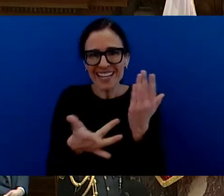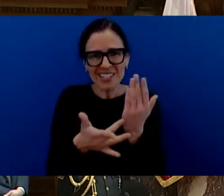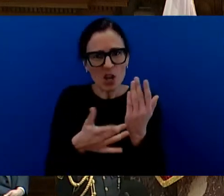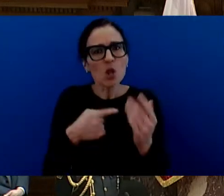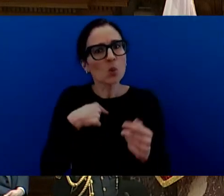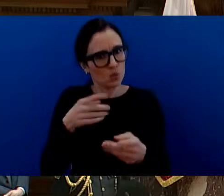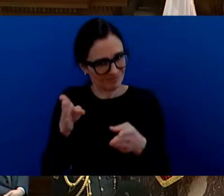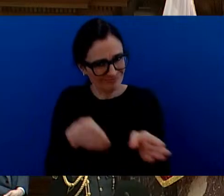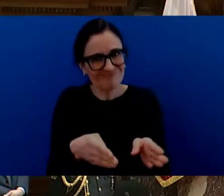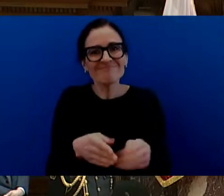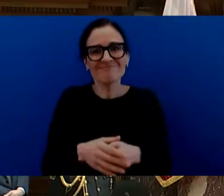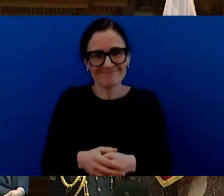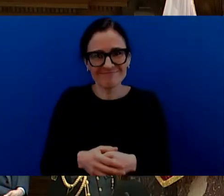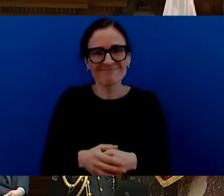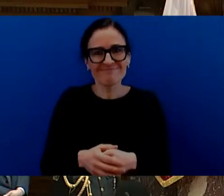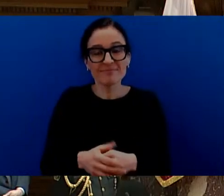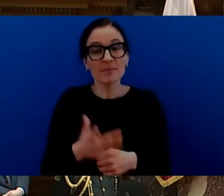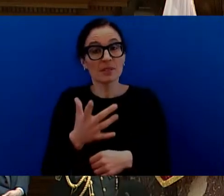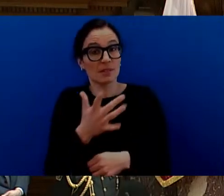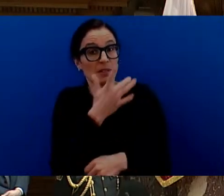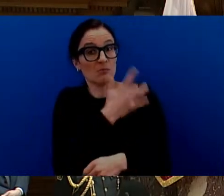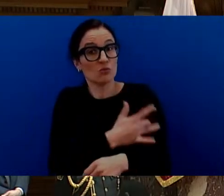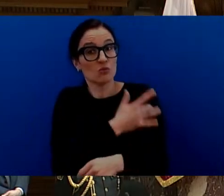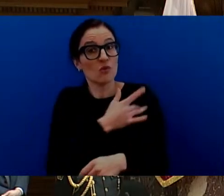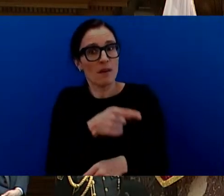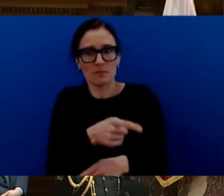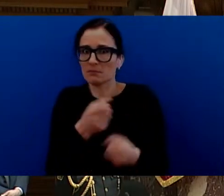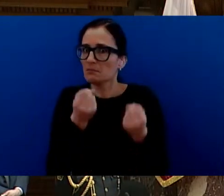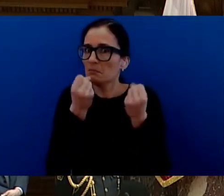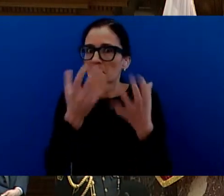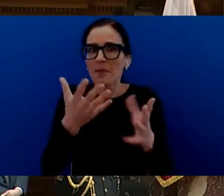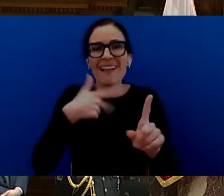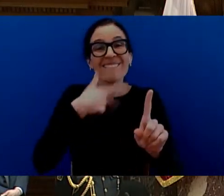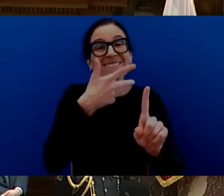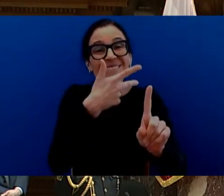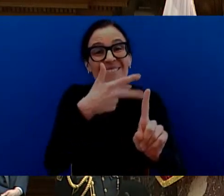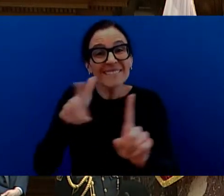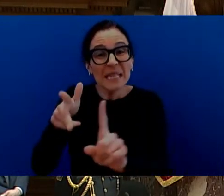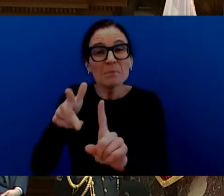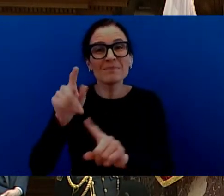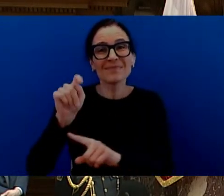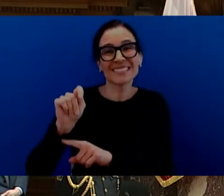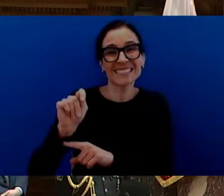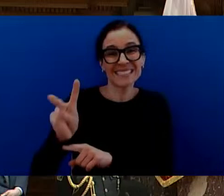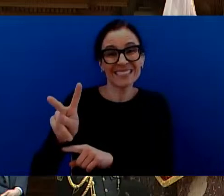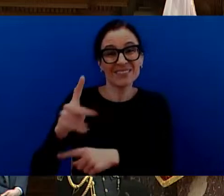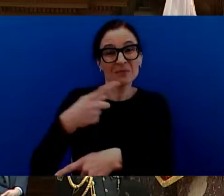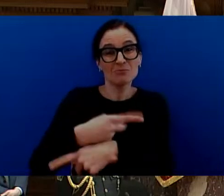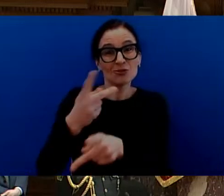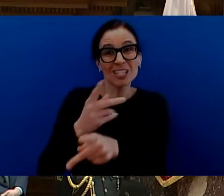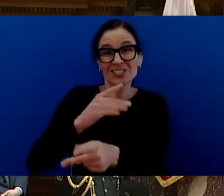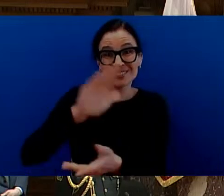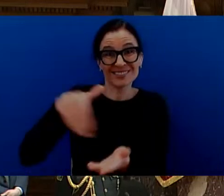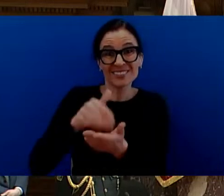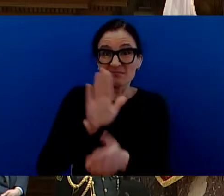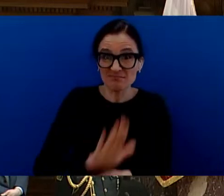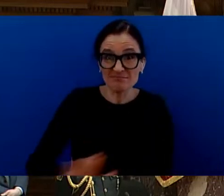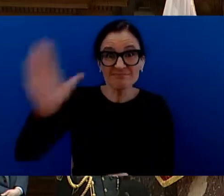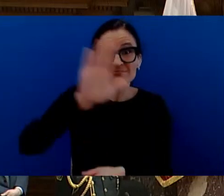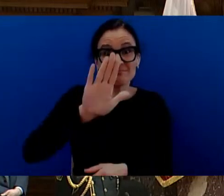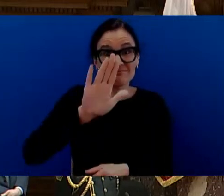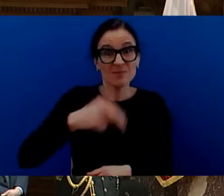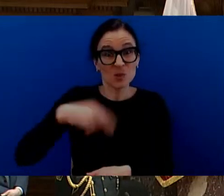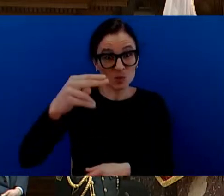television production centers in North America. Budget 2025 will include tax credits to ensure our